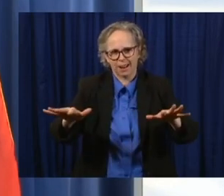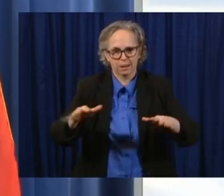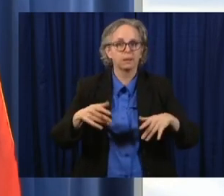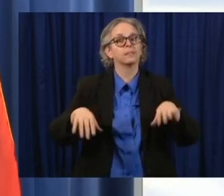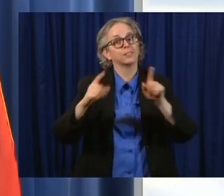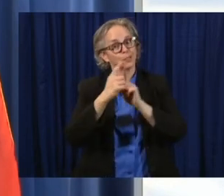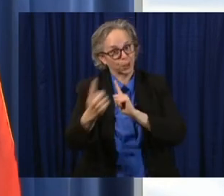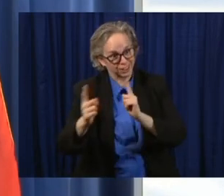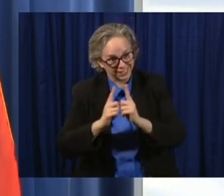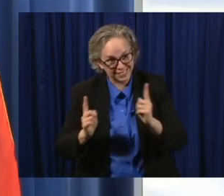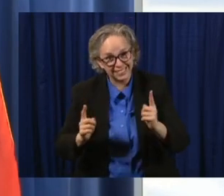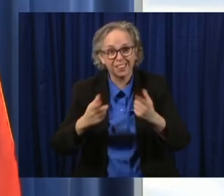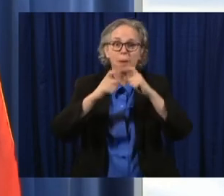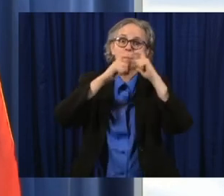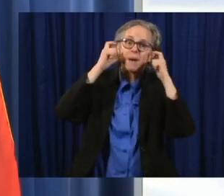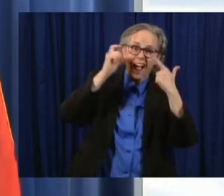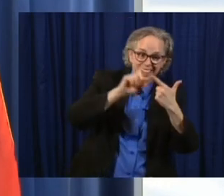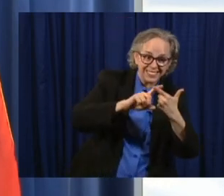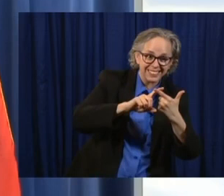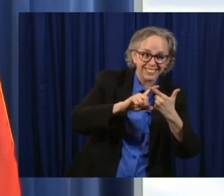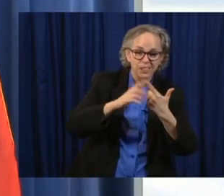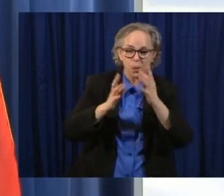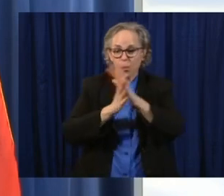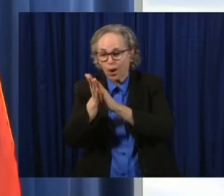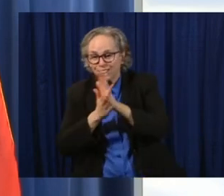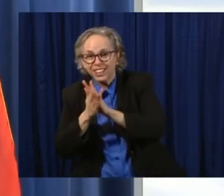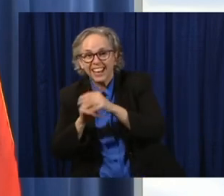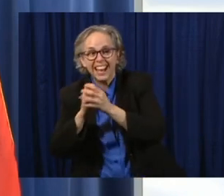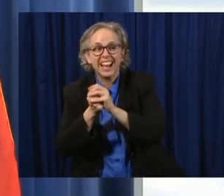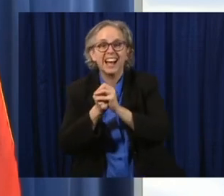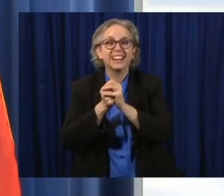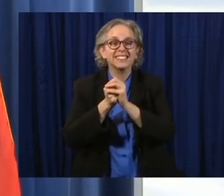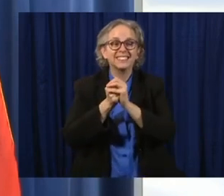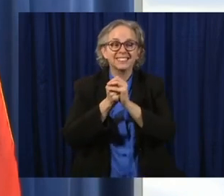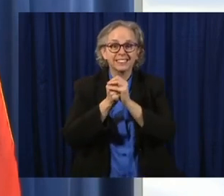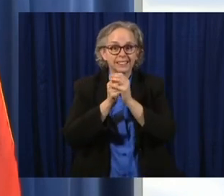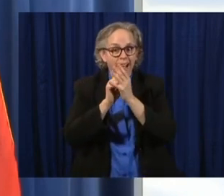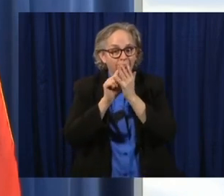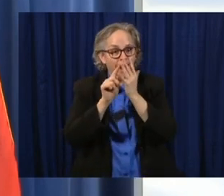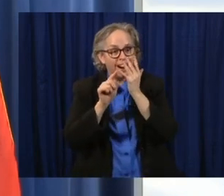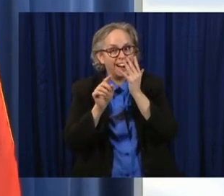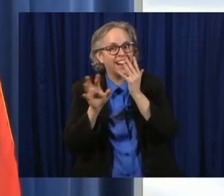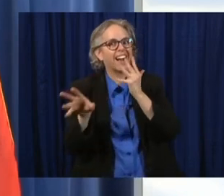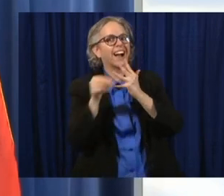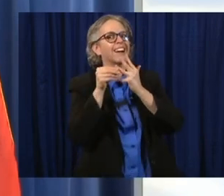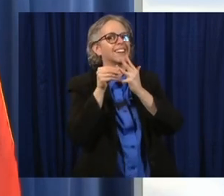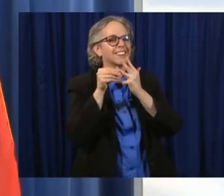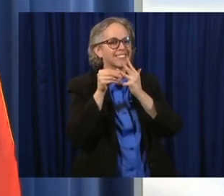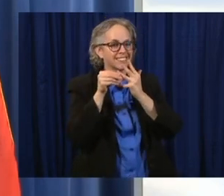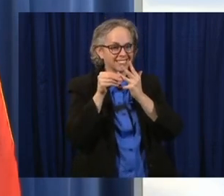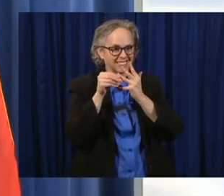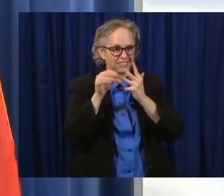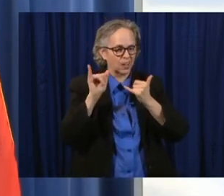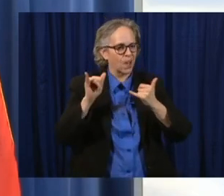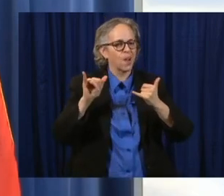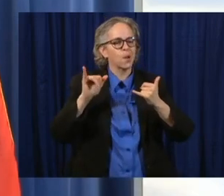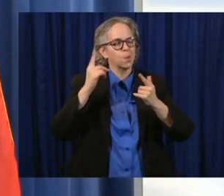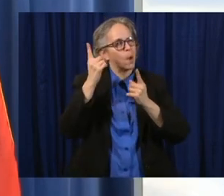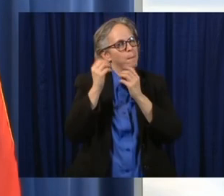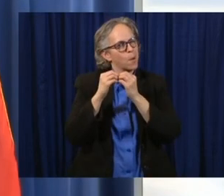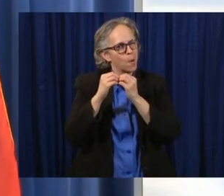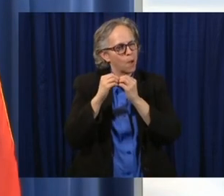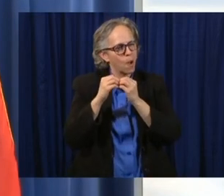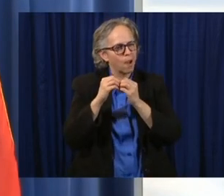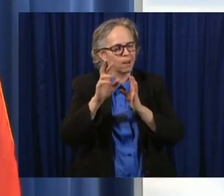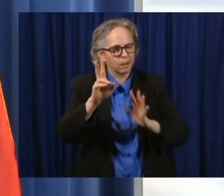go along with washing our hands, to go along with, in public, wearing a mask. These are